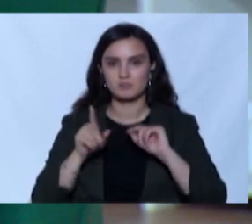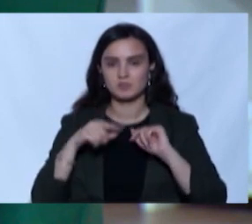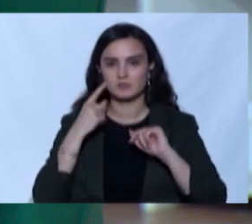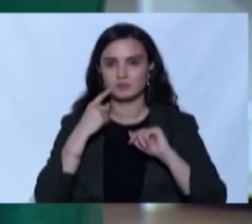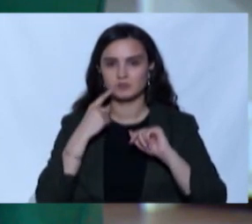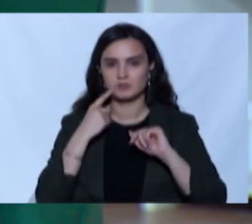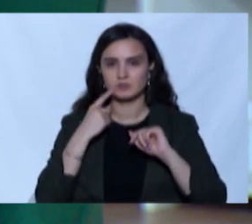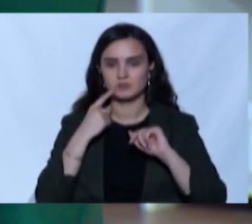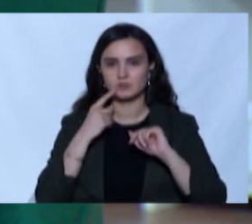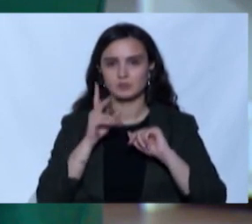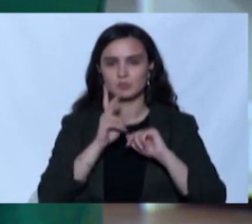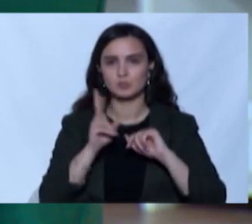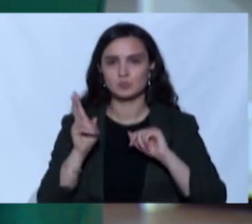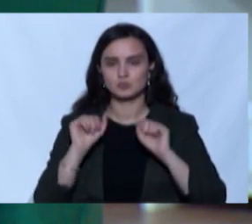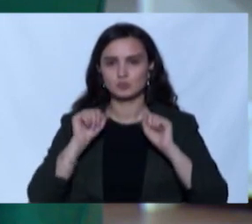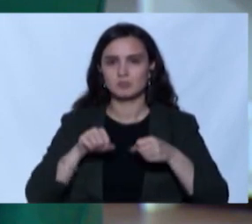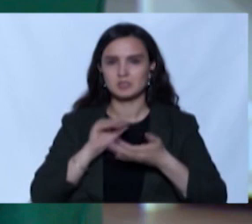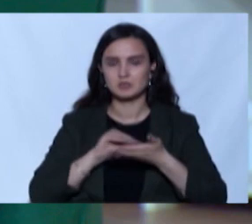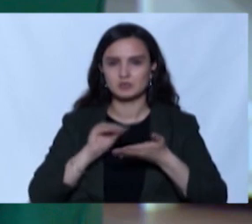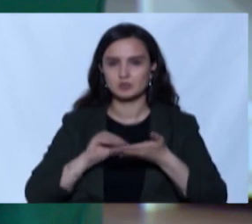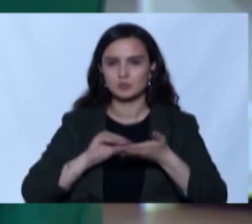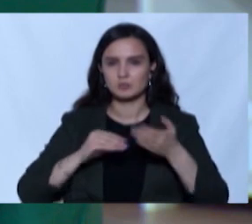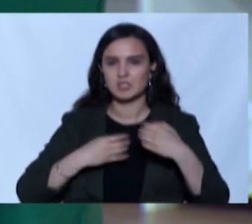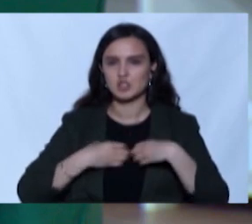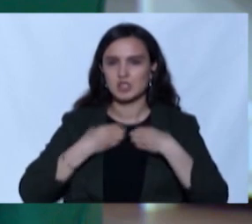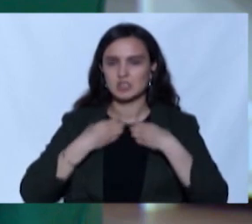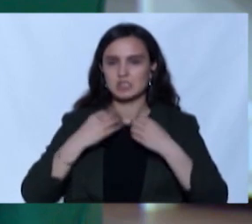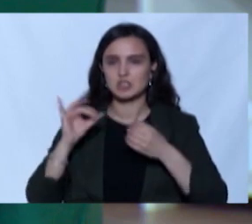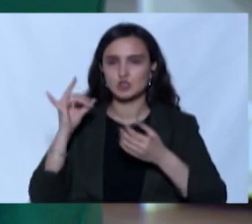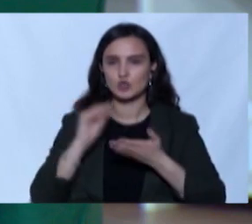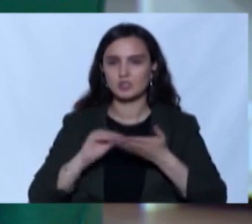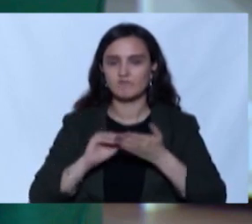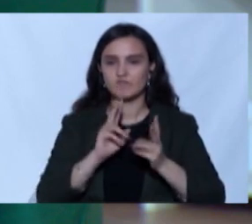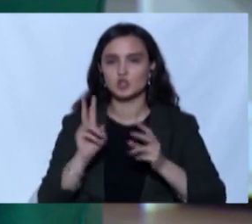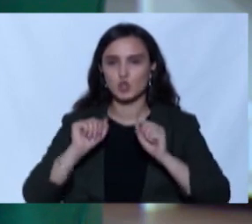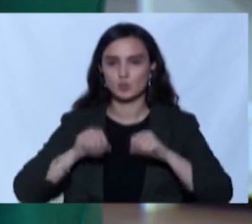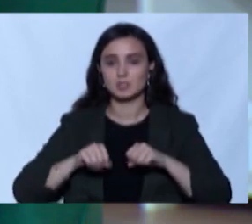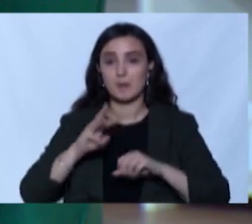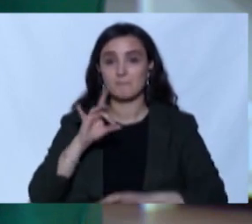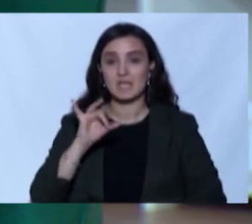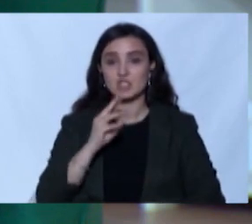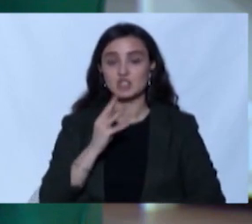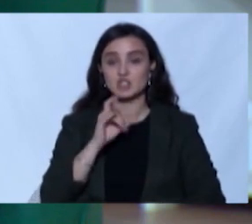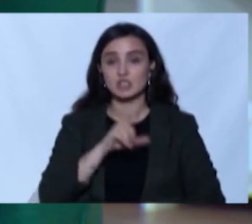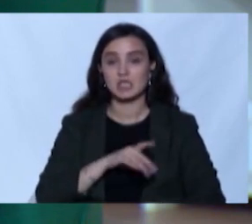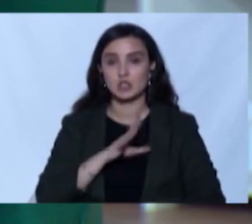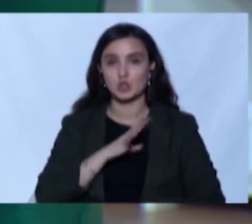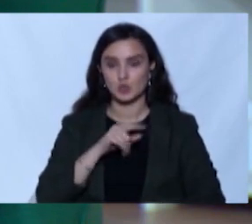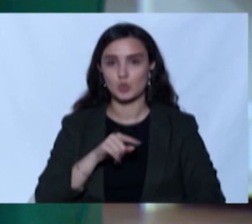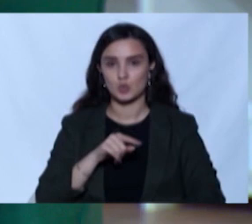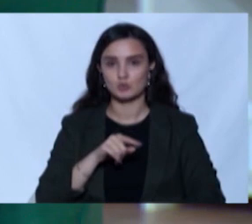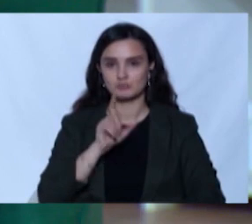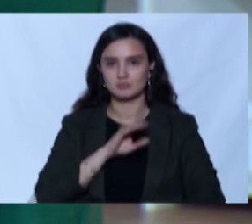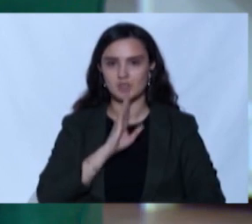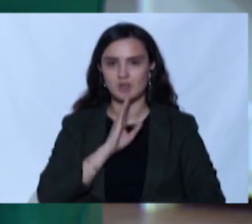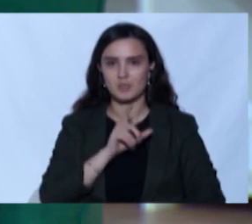"Who here can write the most terrifying story imaginable?" And now Mary Shelley, being the competitive lady that